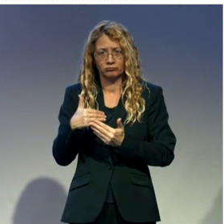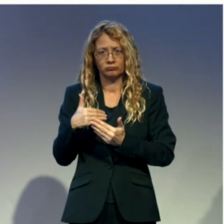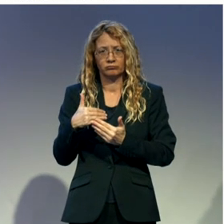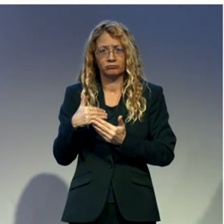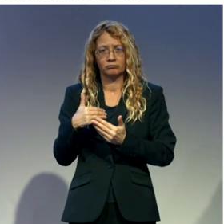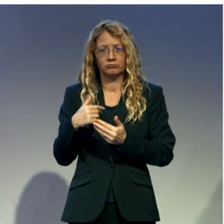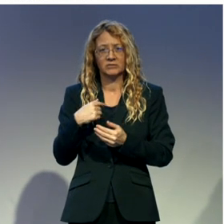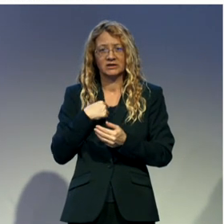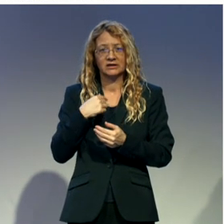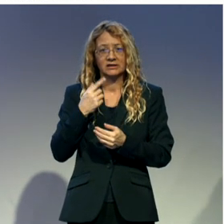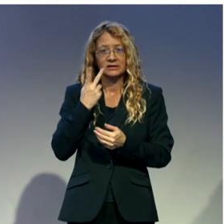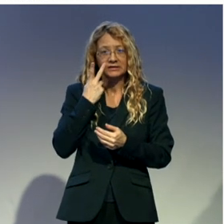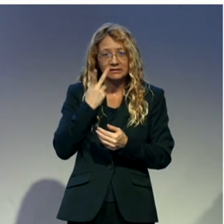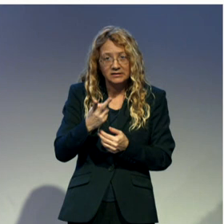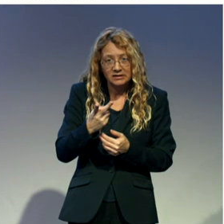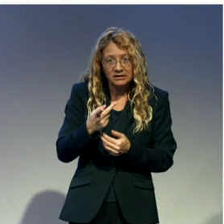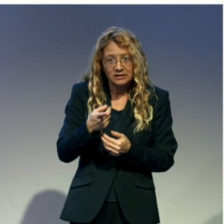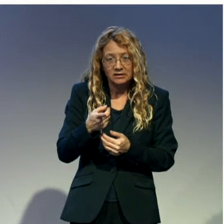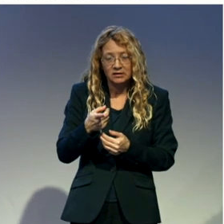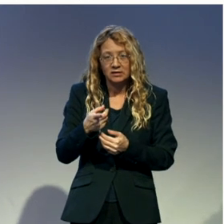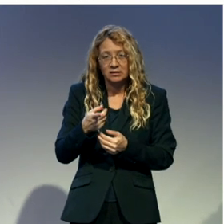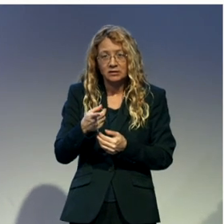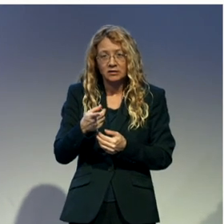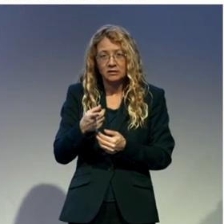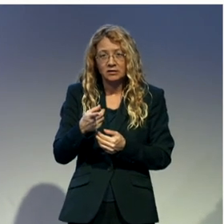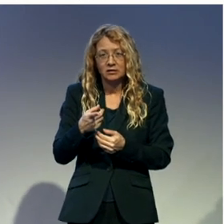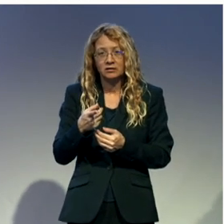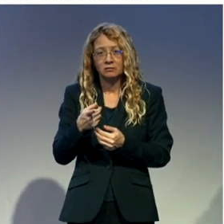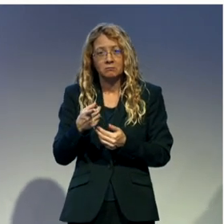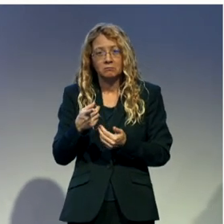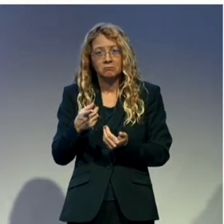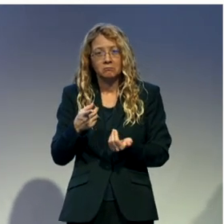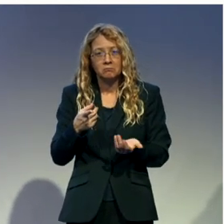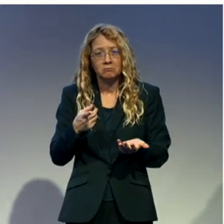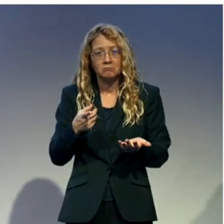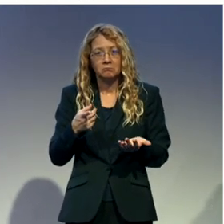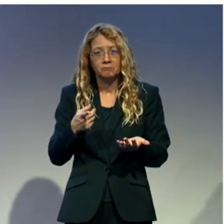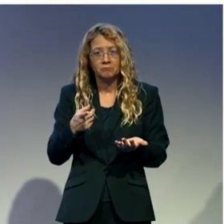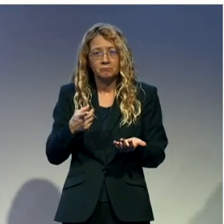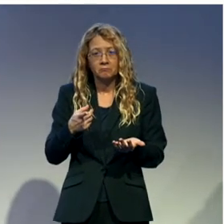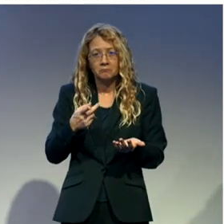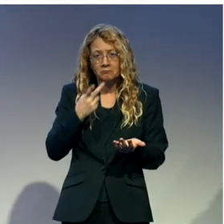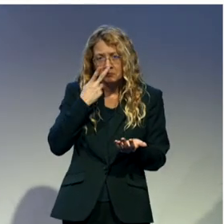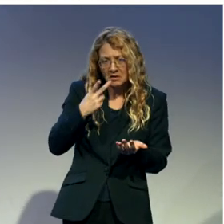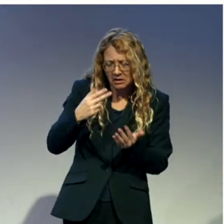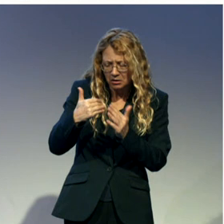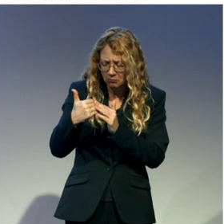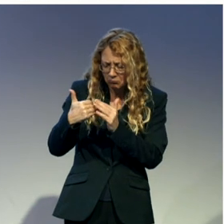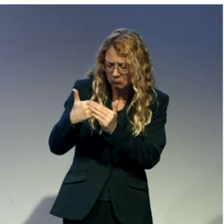enabled. Secondly, I'm visually enabled, so I might try to skip. Okay, this is fine.